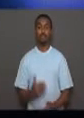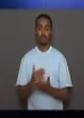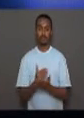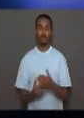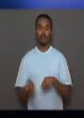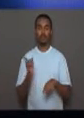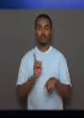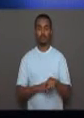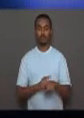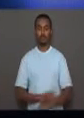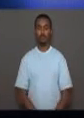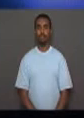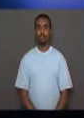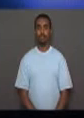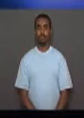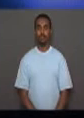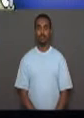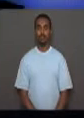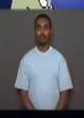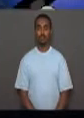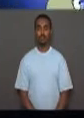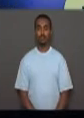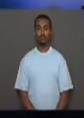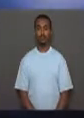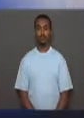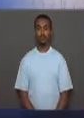Let's get back to our lesson.